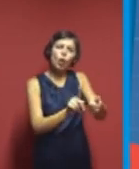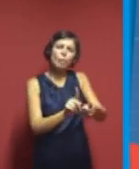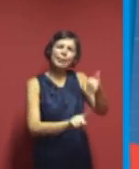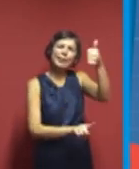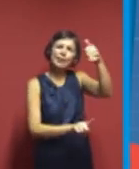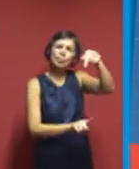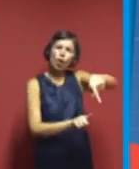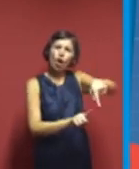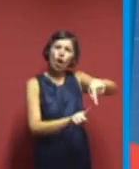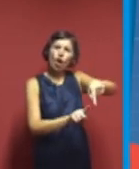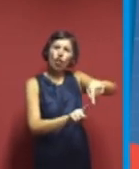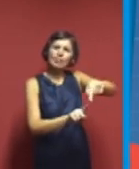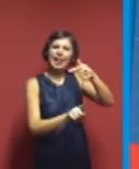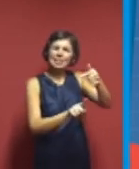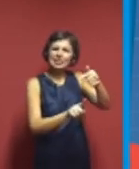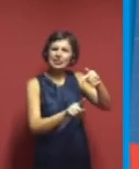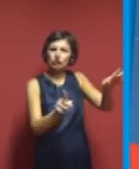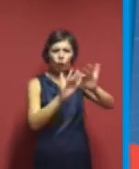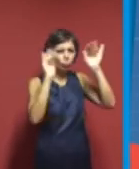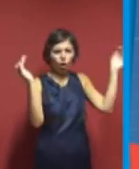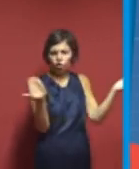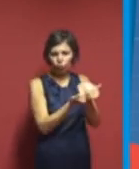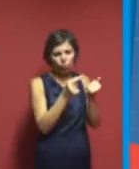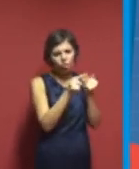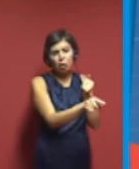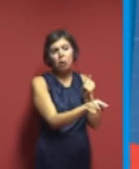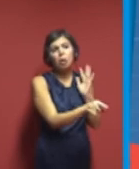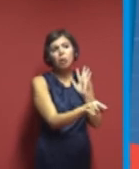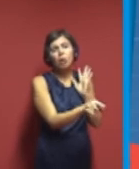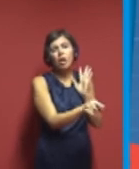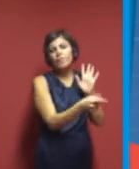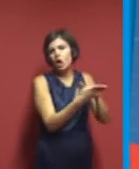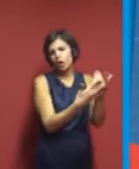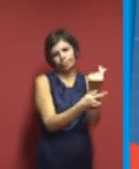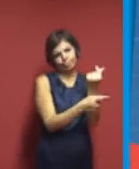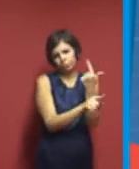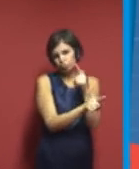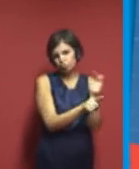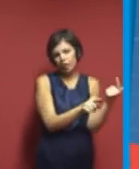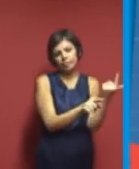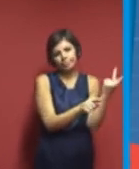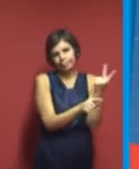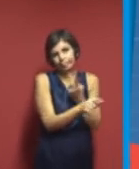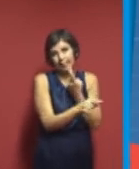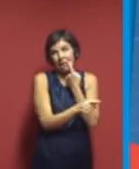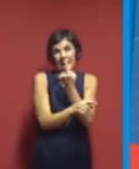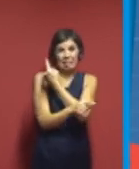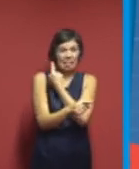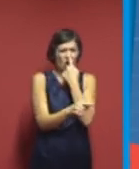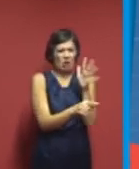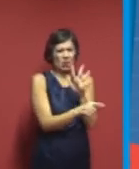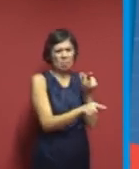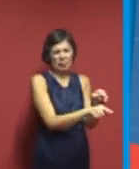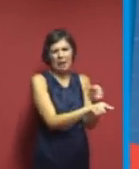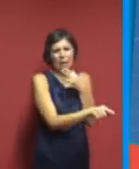yet. It's obviously as ugly as any maker device. Jew God is prettier than this. It's a